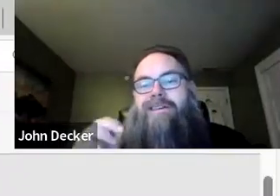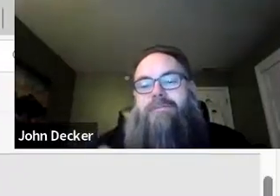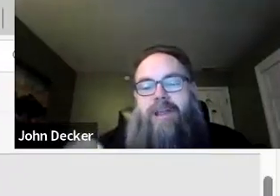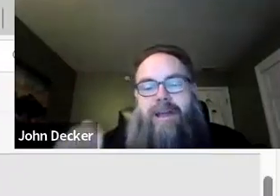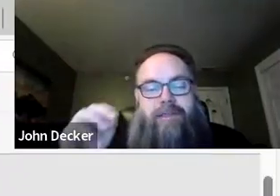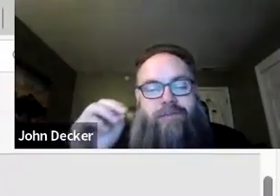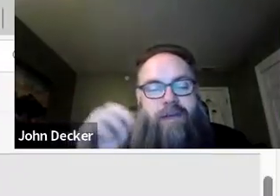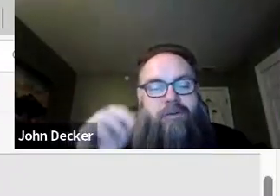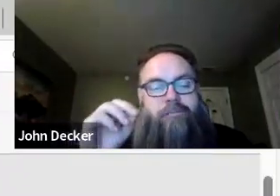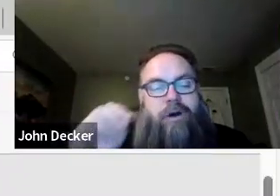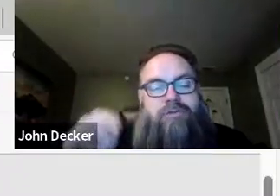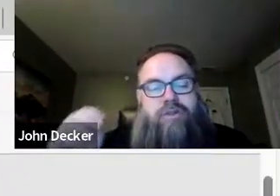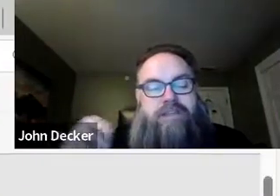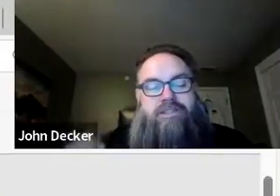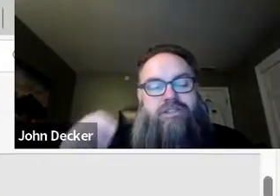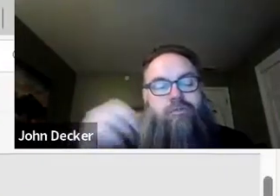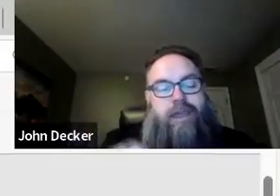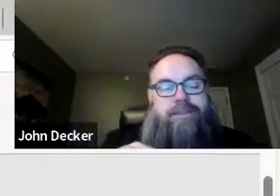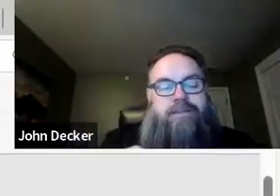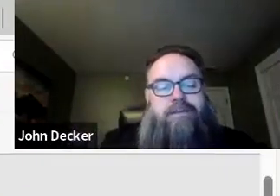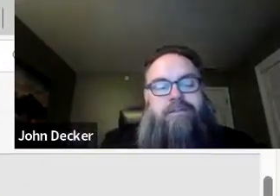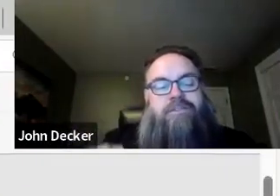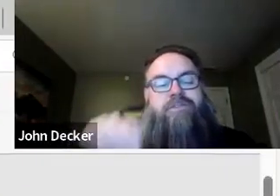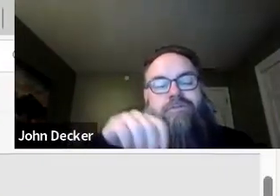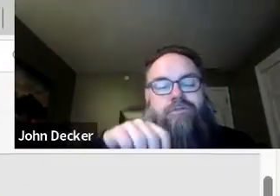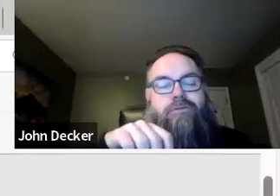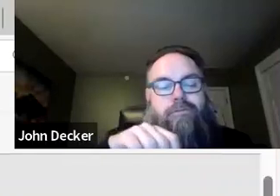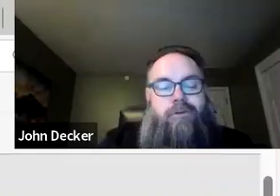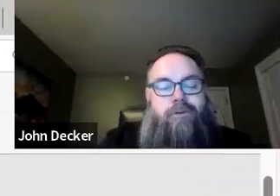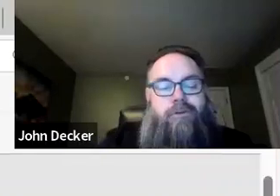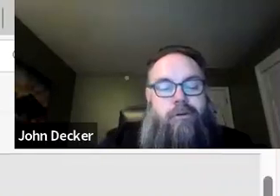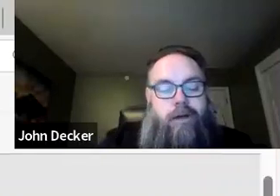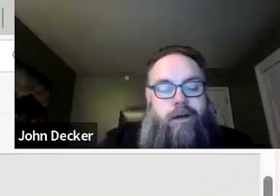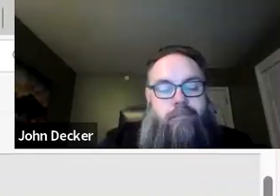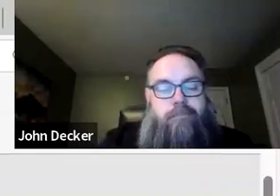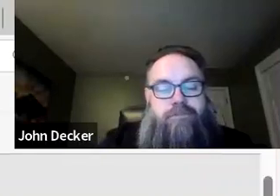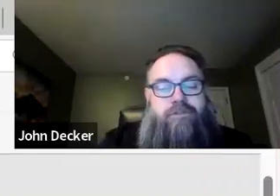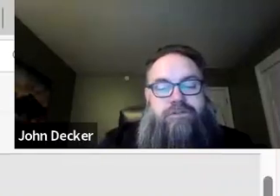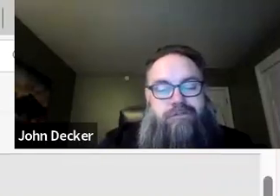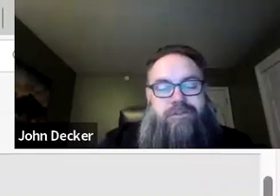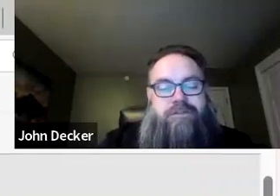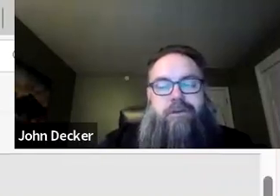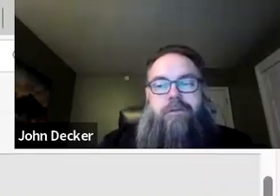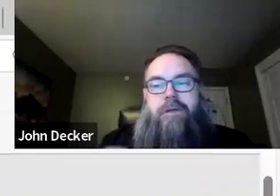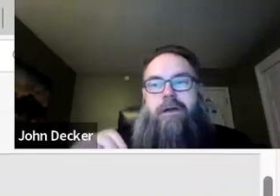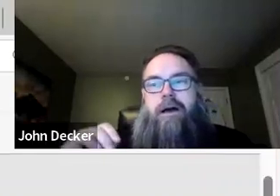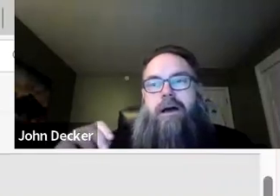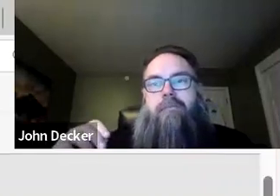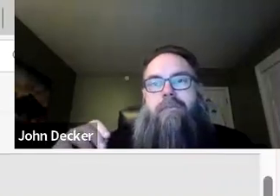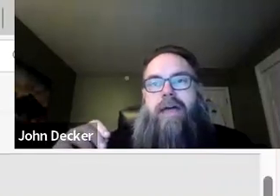However, it does apply the final post-transition rate to your service.